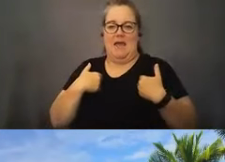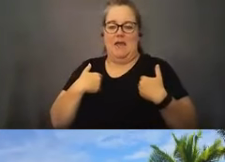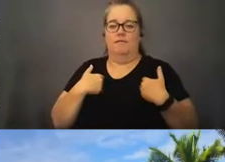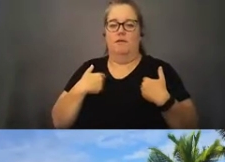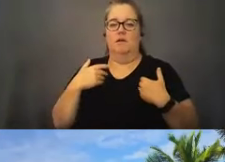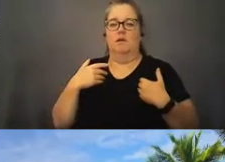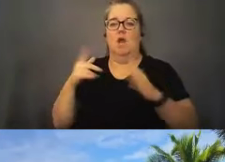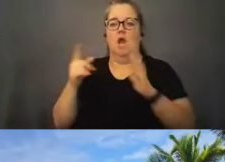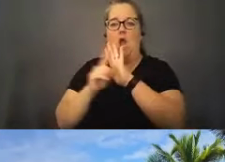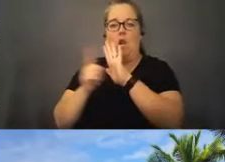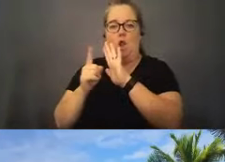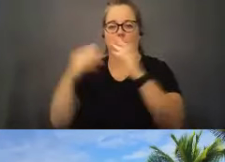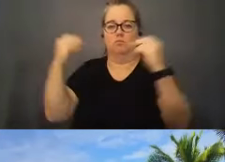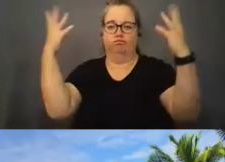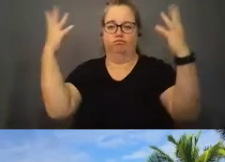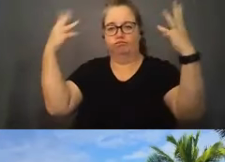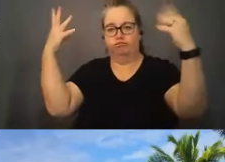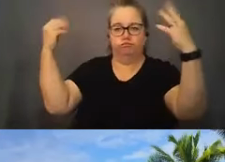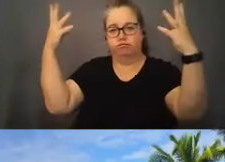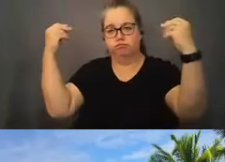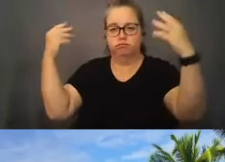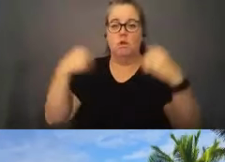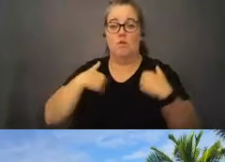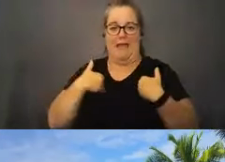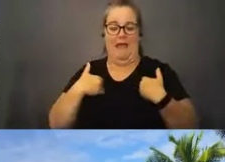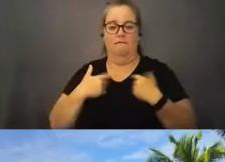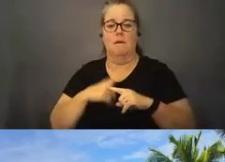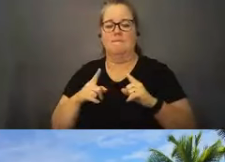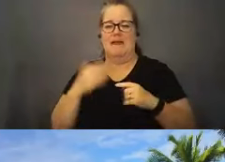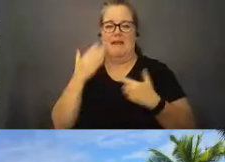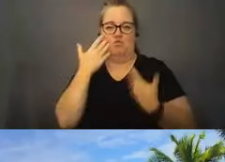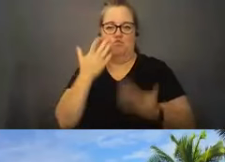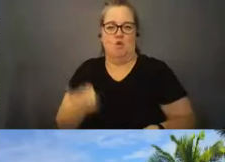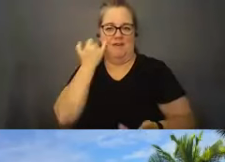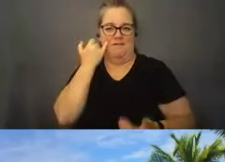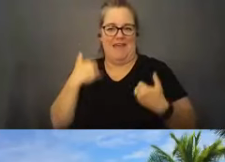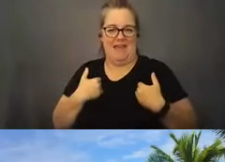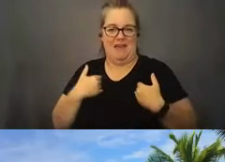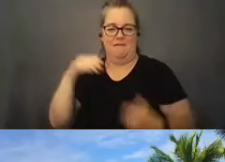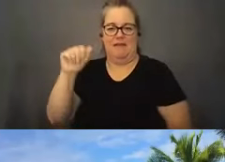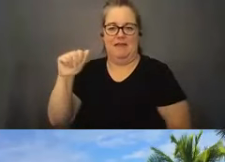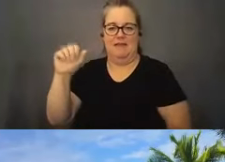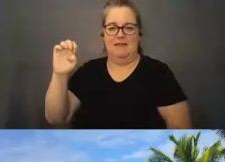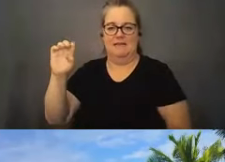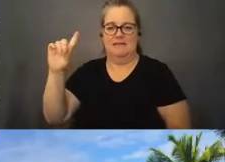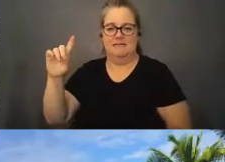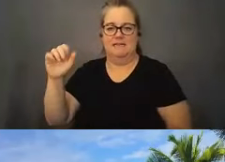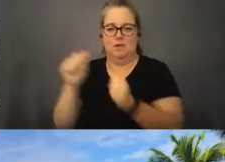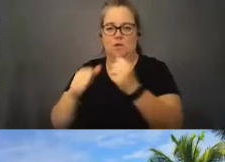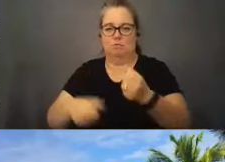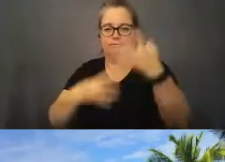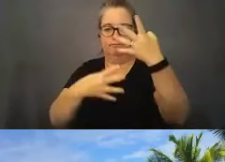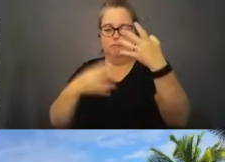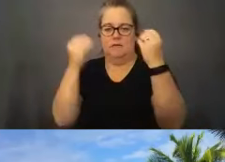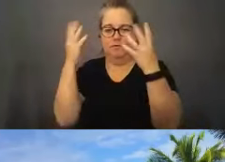alarms that flash. So I'm not sure if there is a visual AED yet. I